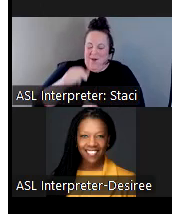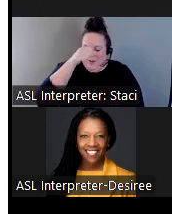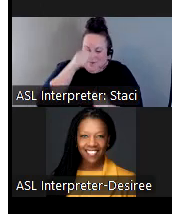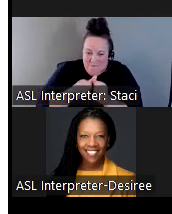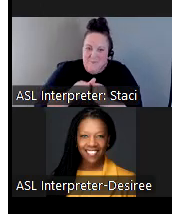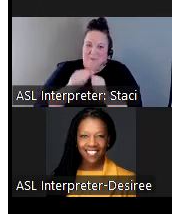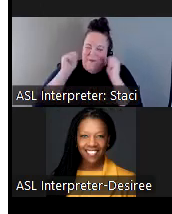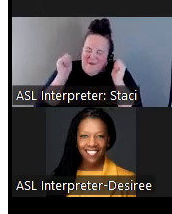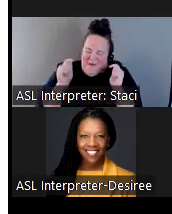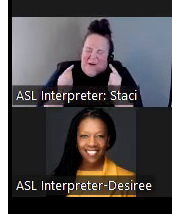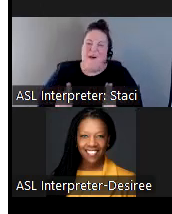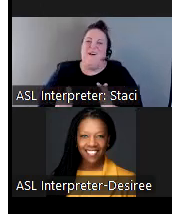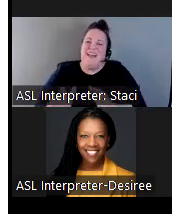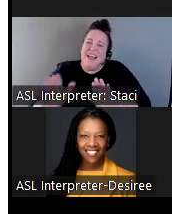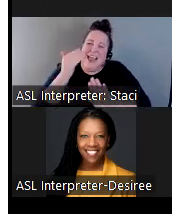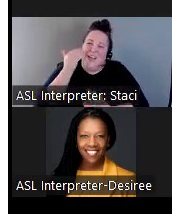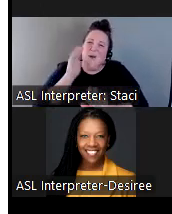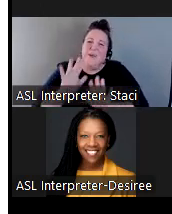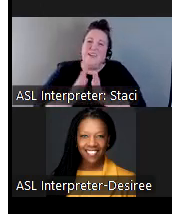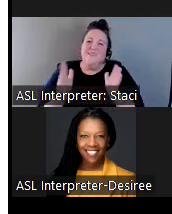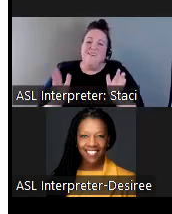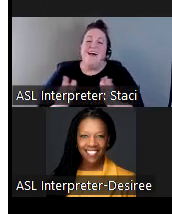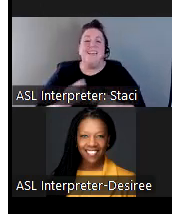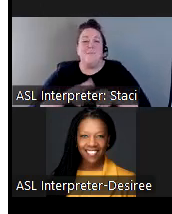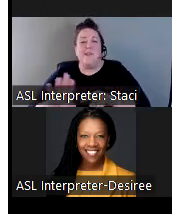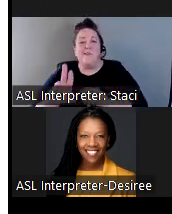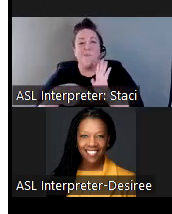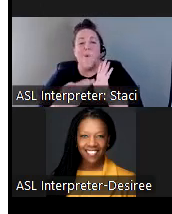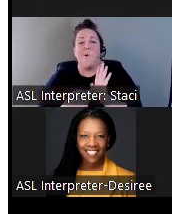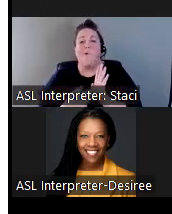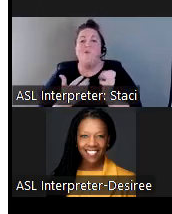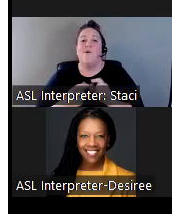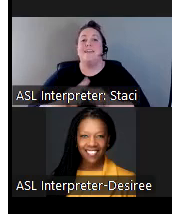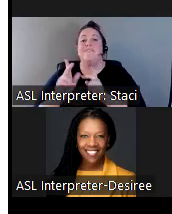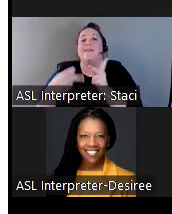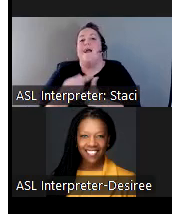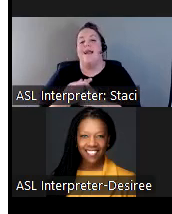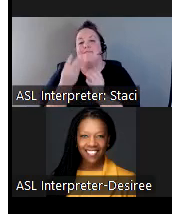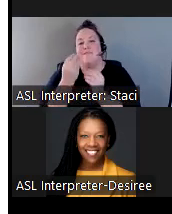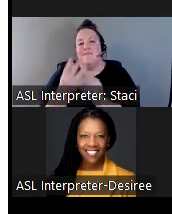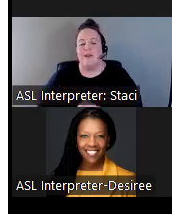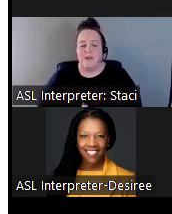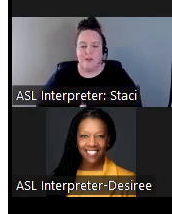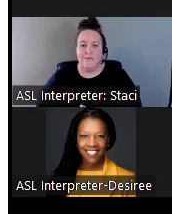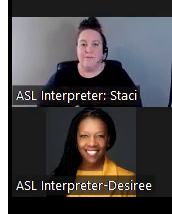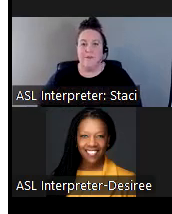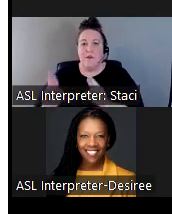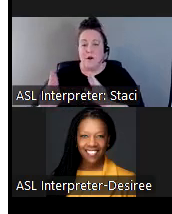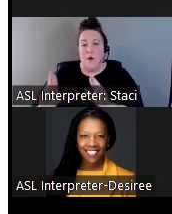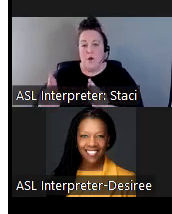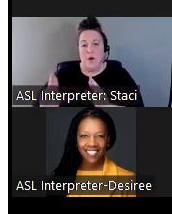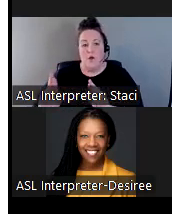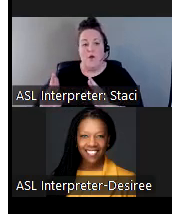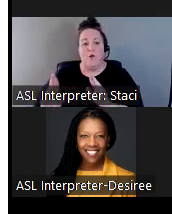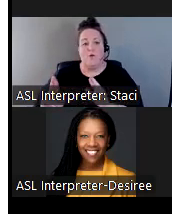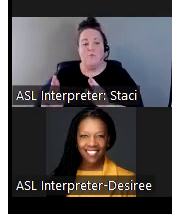this information. It's a lot. And depending on your role, you're going to want a different type of information. But the hope is that this would